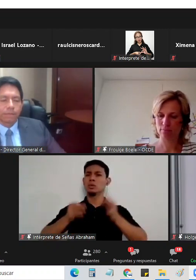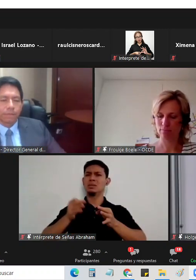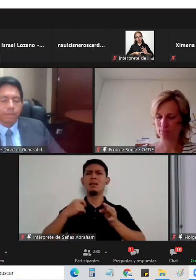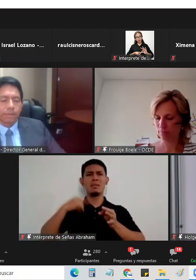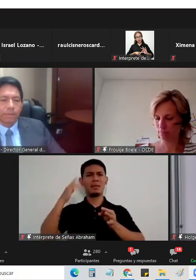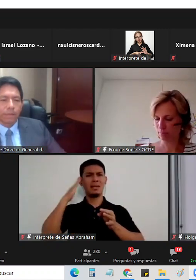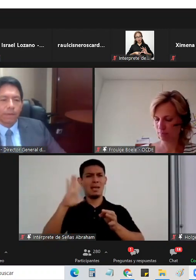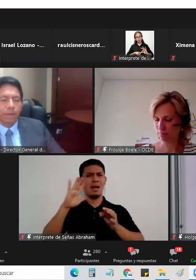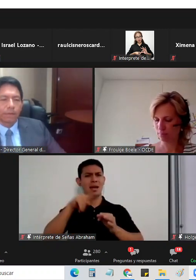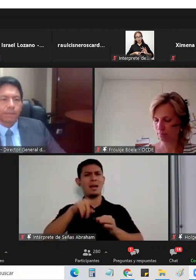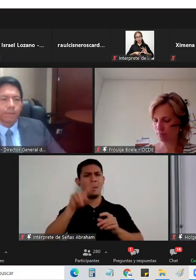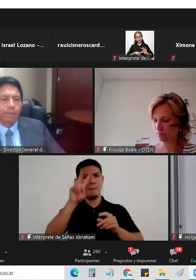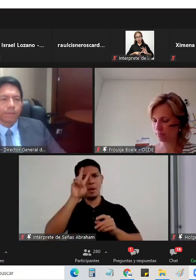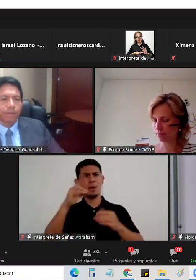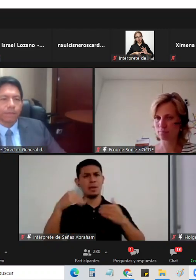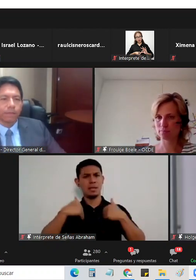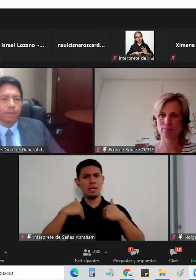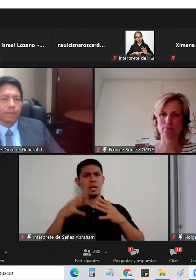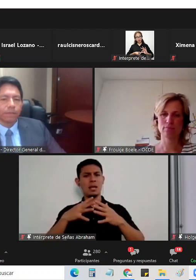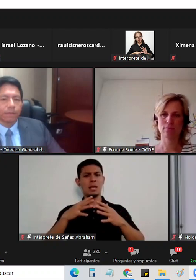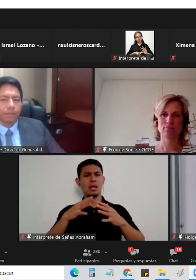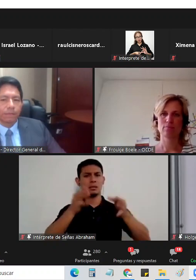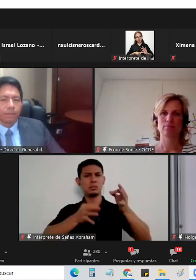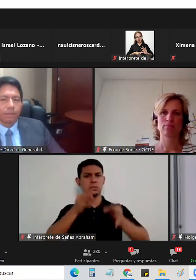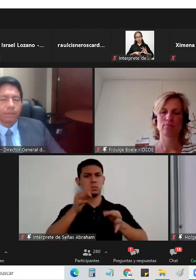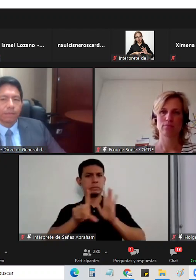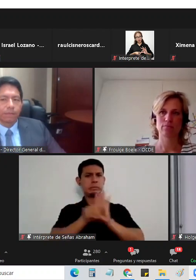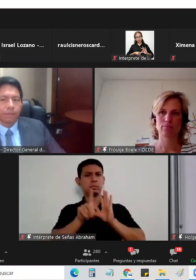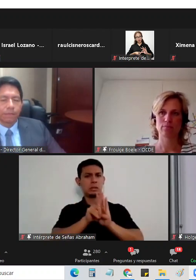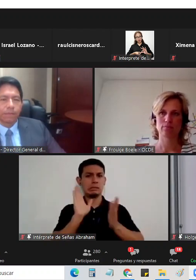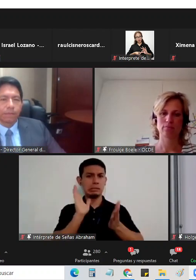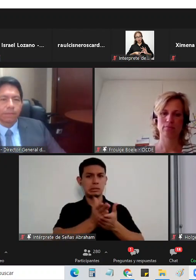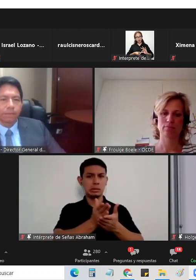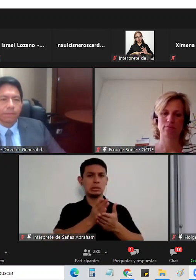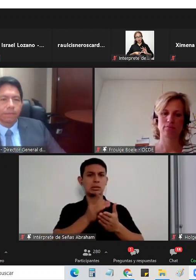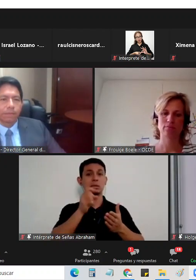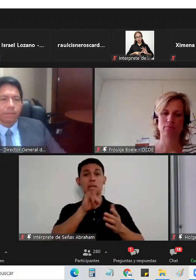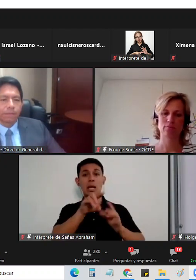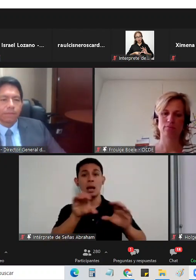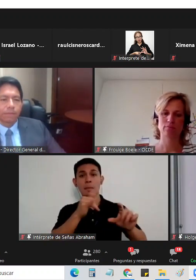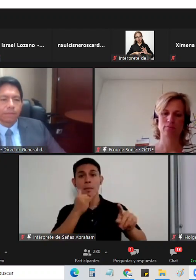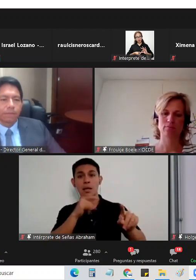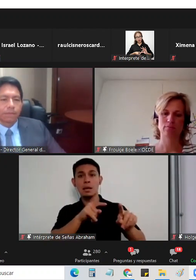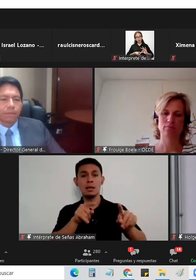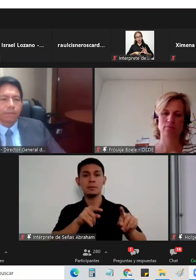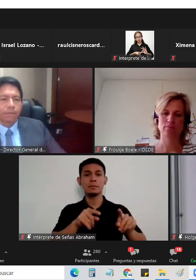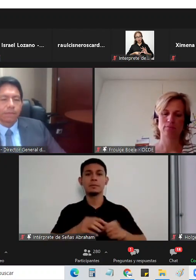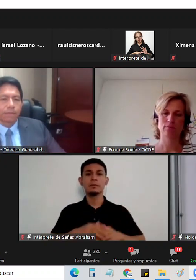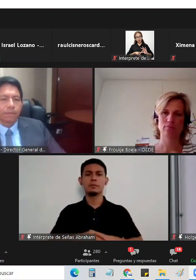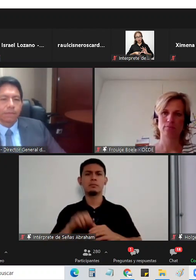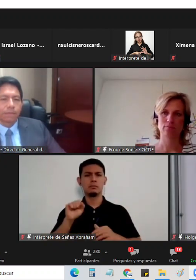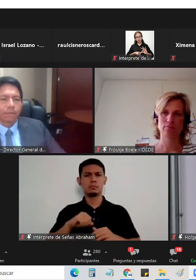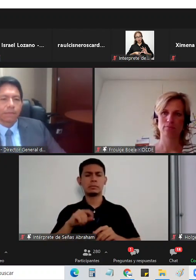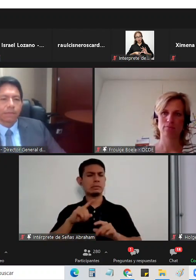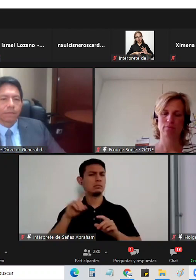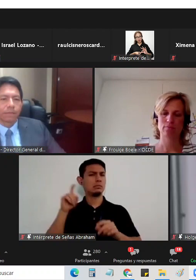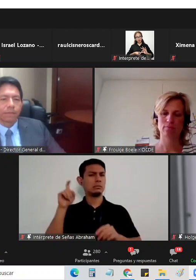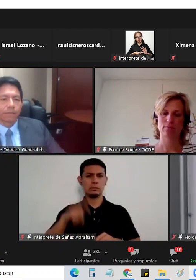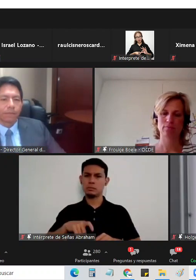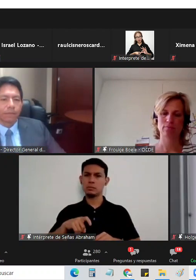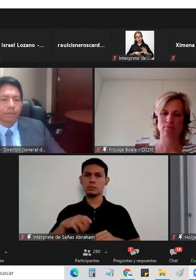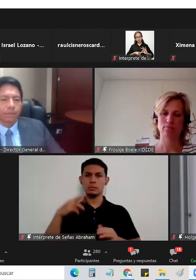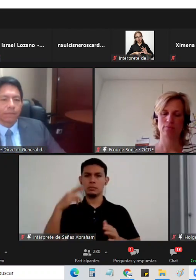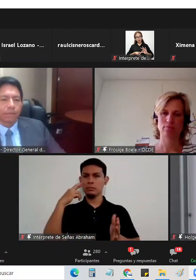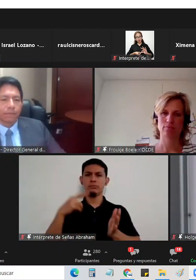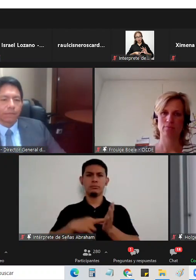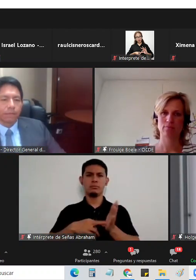justice and peru there are some important sentences that are very relevant in including prevention and due diligence it's